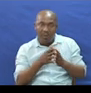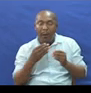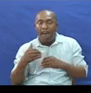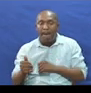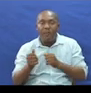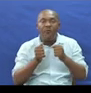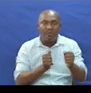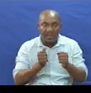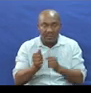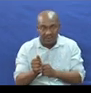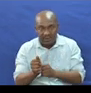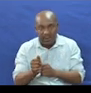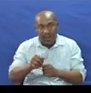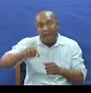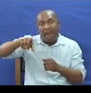prepositions of movement.